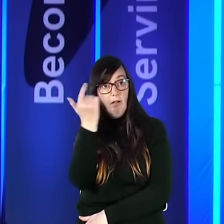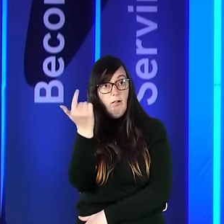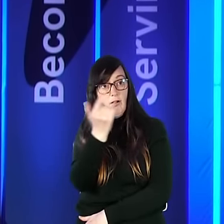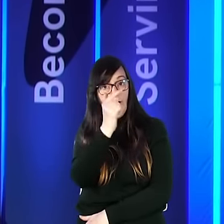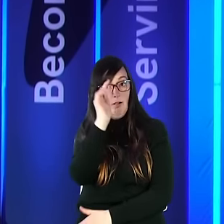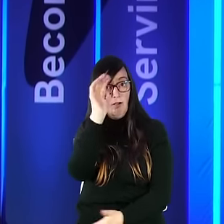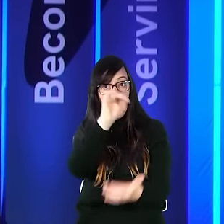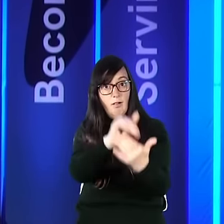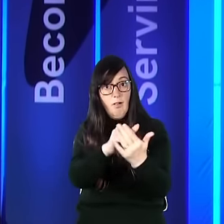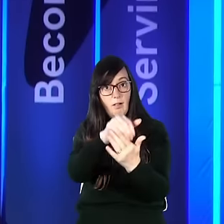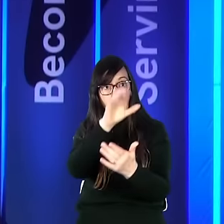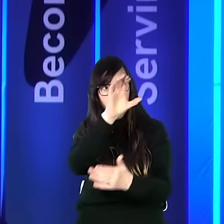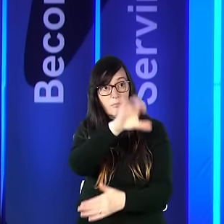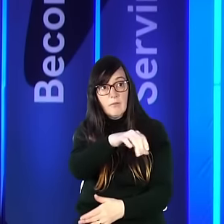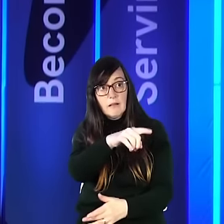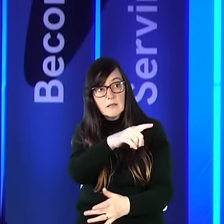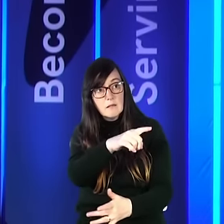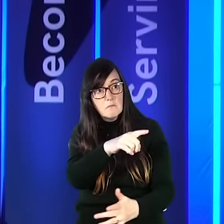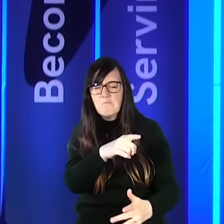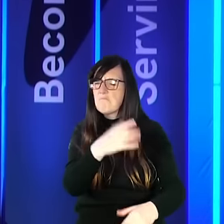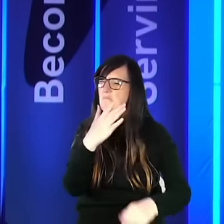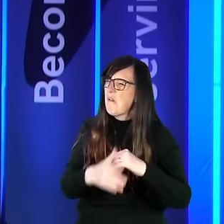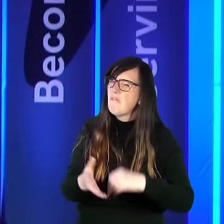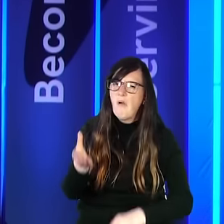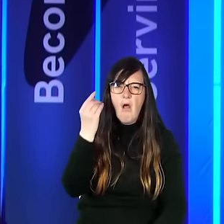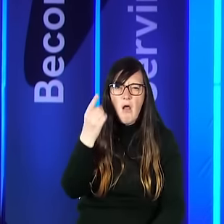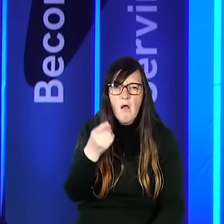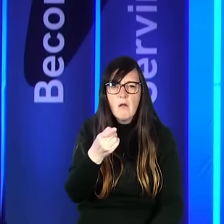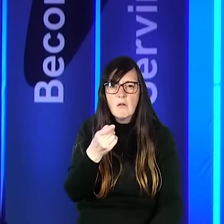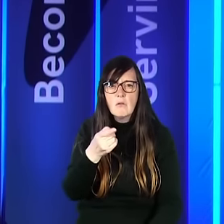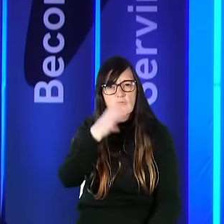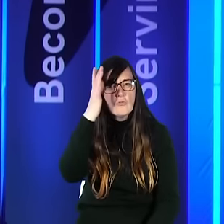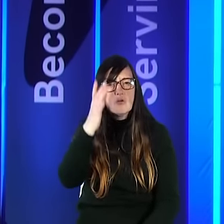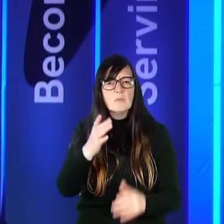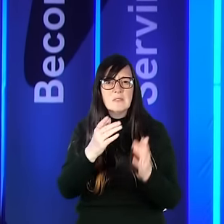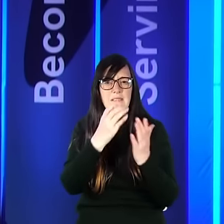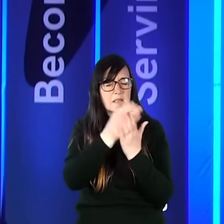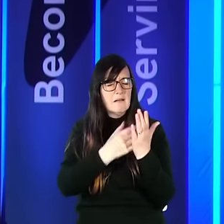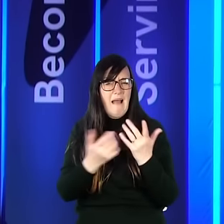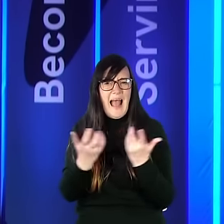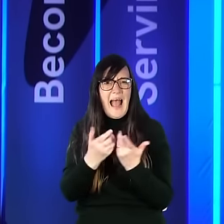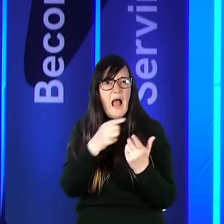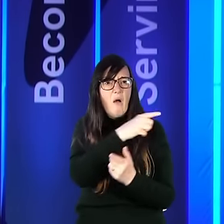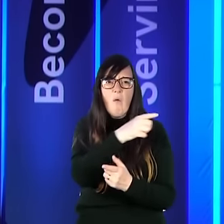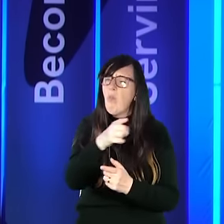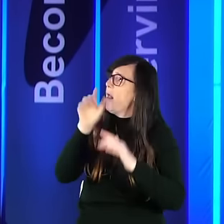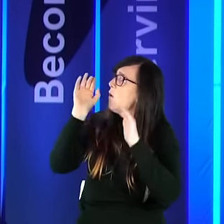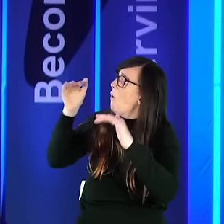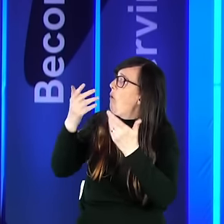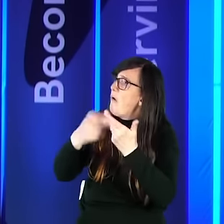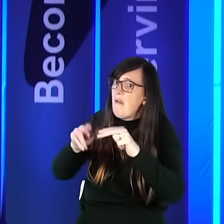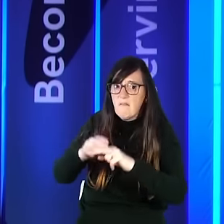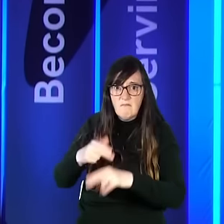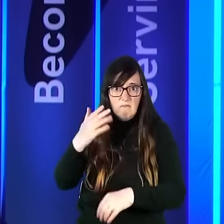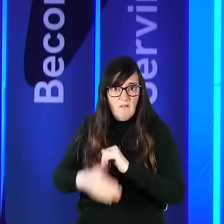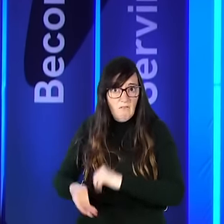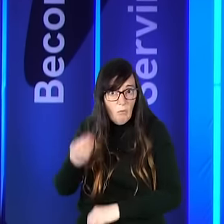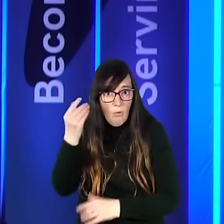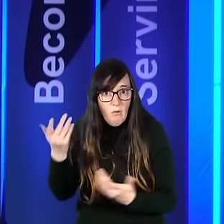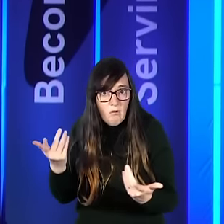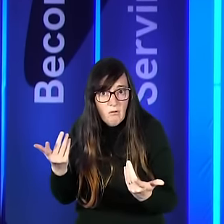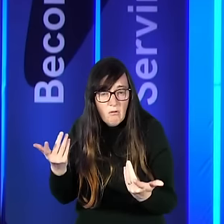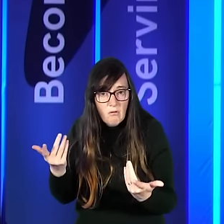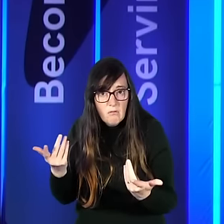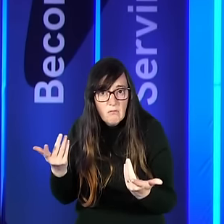Romans 10 says, how shall they call on the one they have not heard? And how shall they hear unless we preach? And how shall we preach if we are